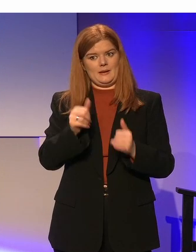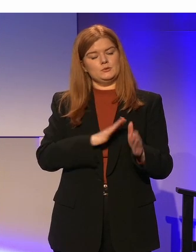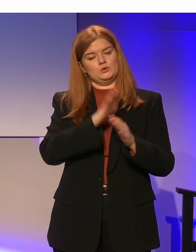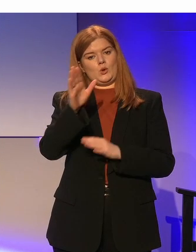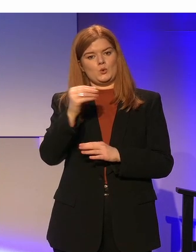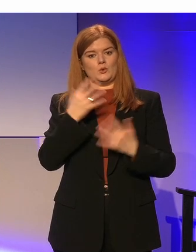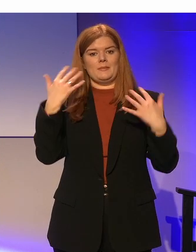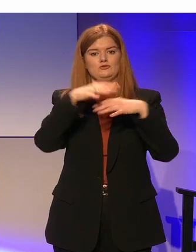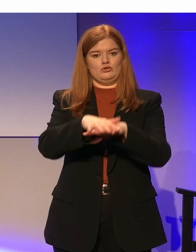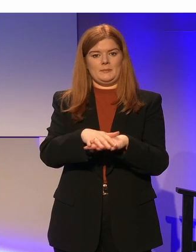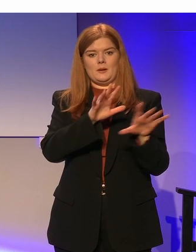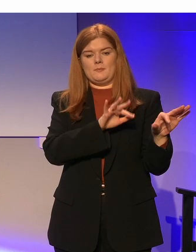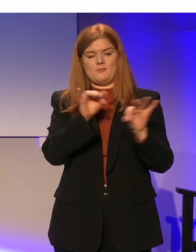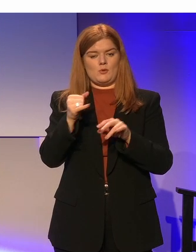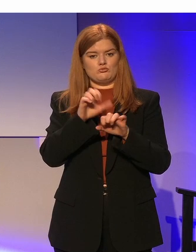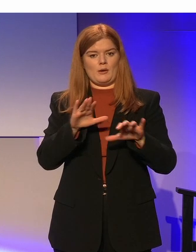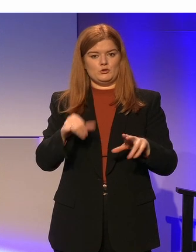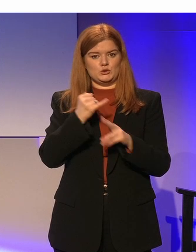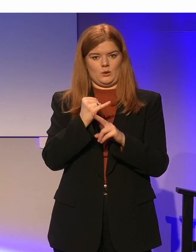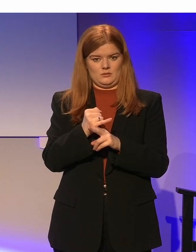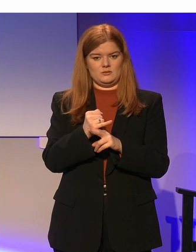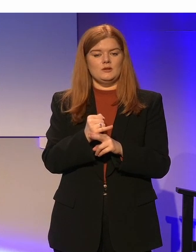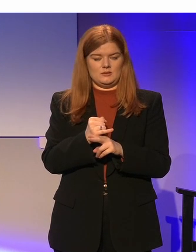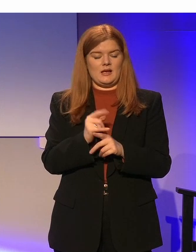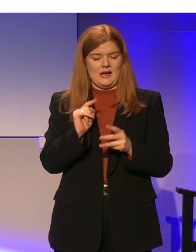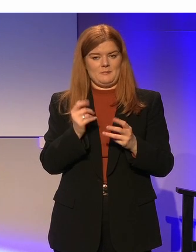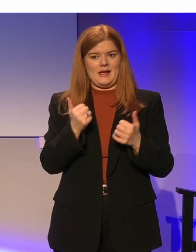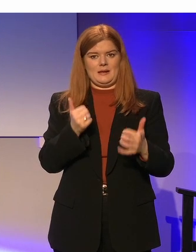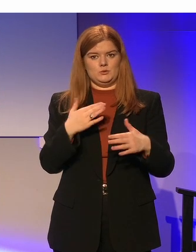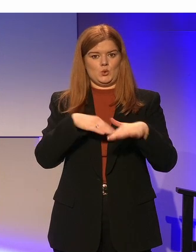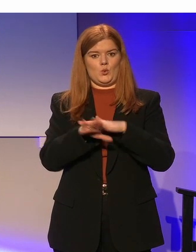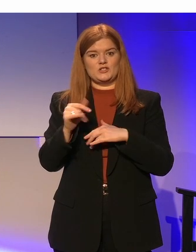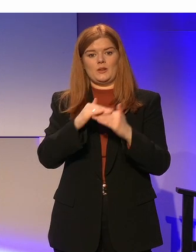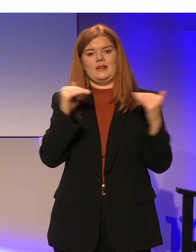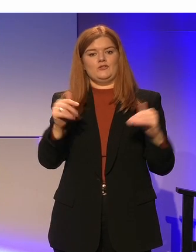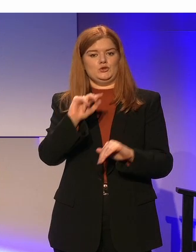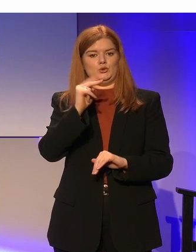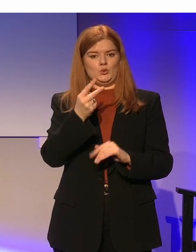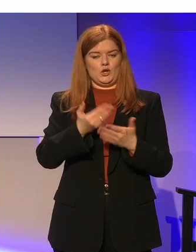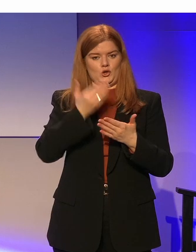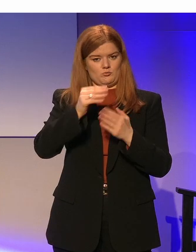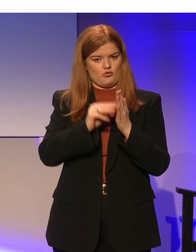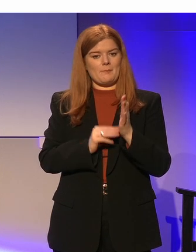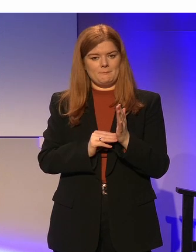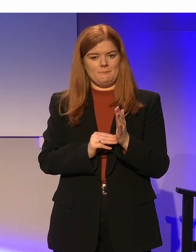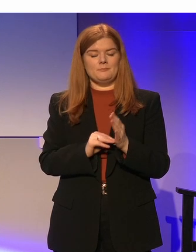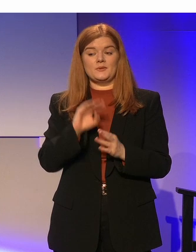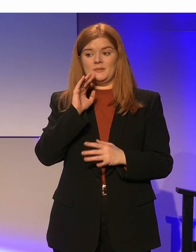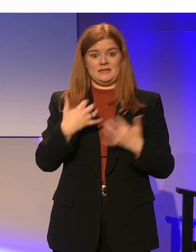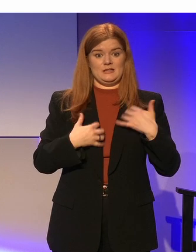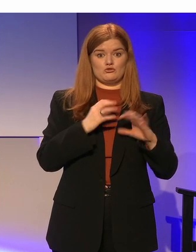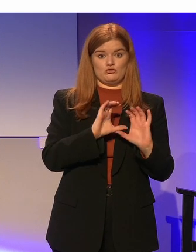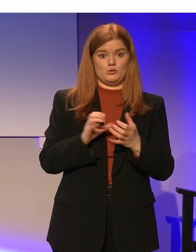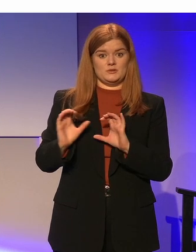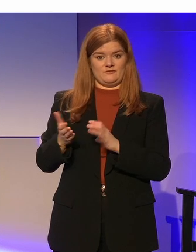attend mainstream post-primary school and to engage in a level 2 learning program. So